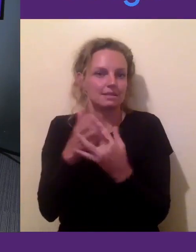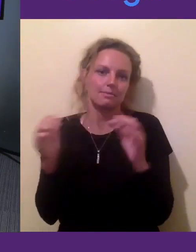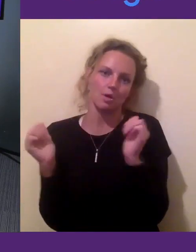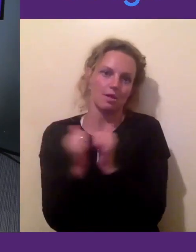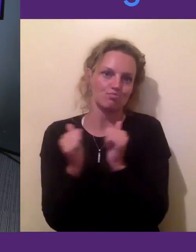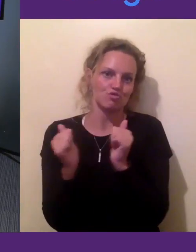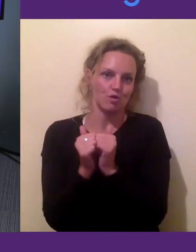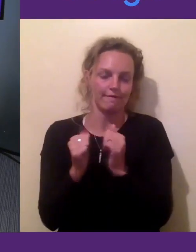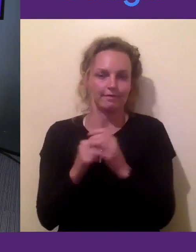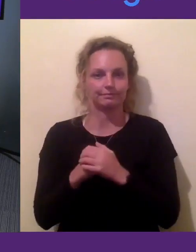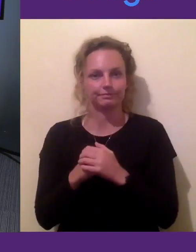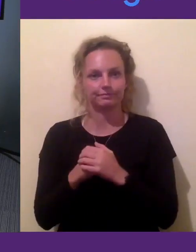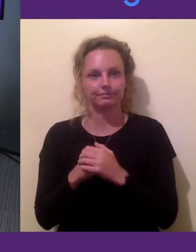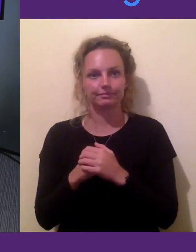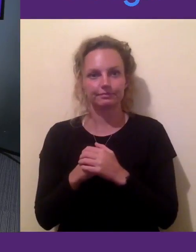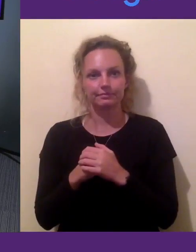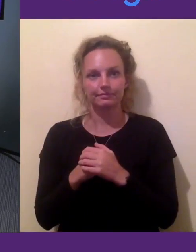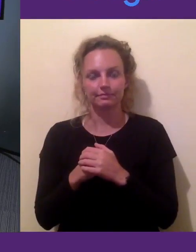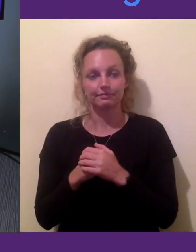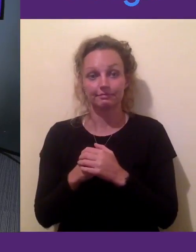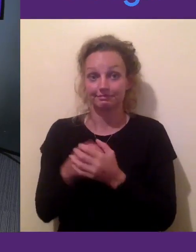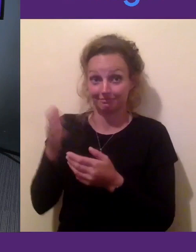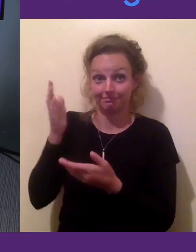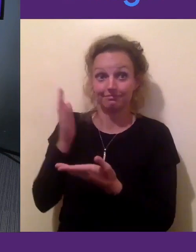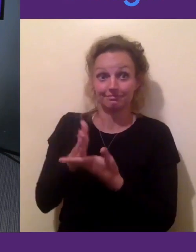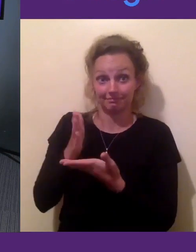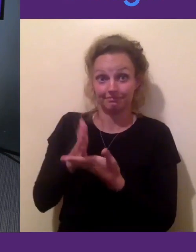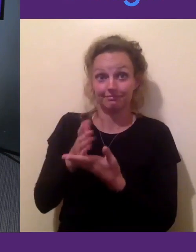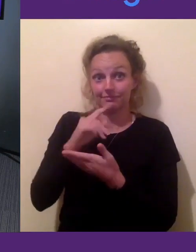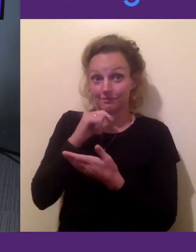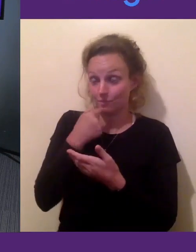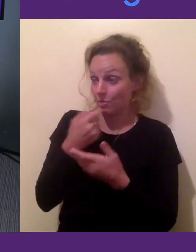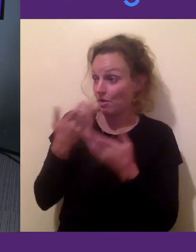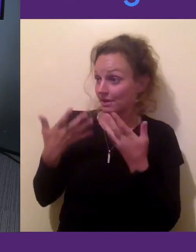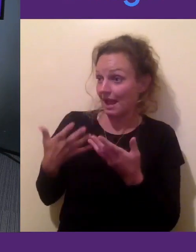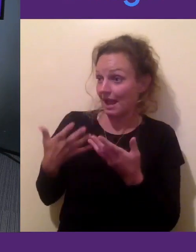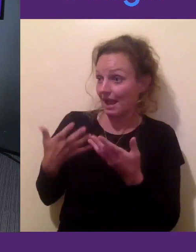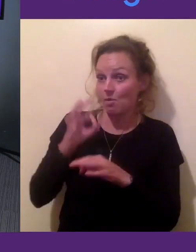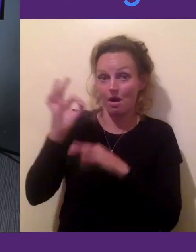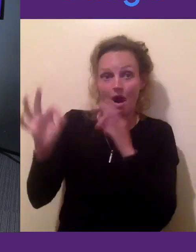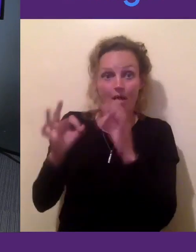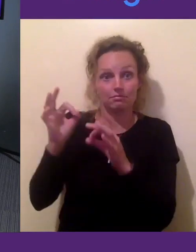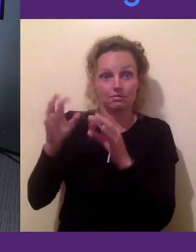Absolutely, and we'll open it up onto the screen,